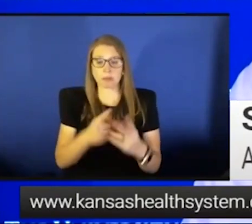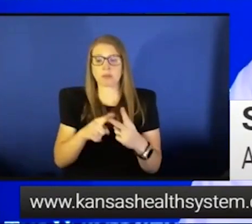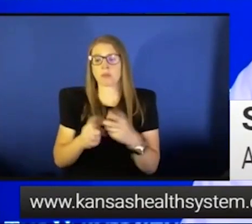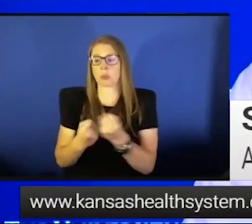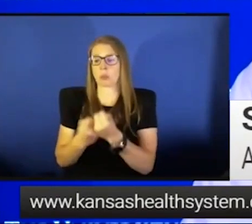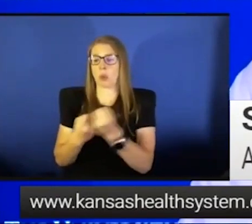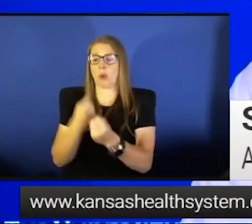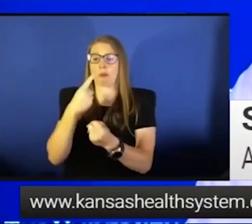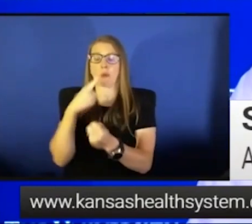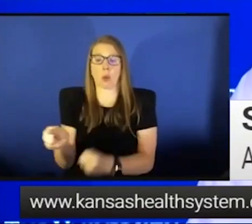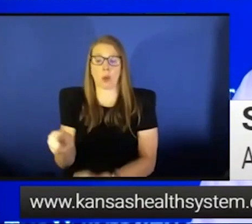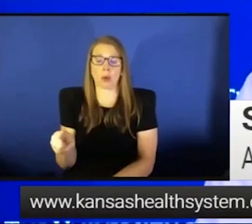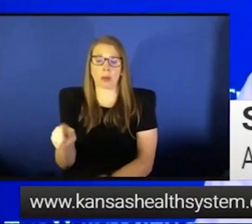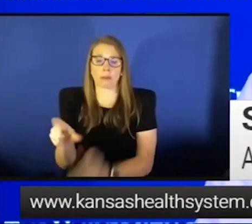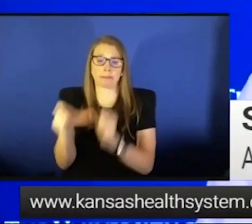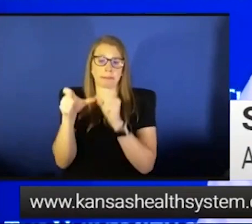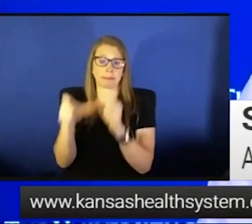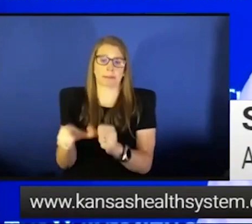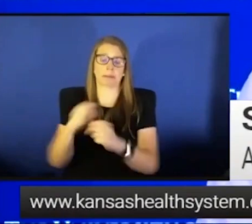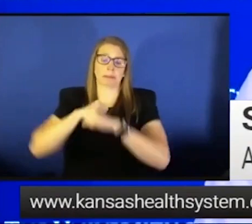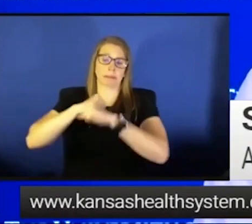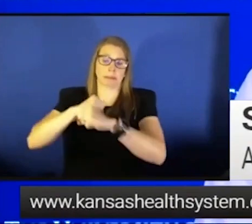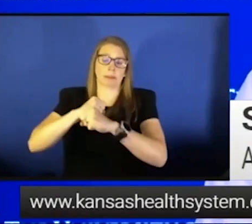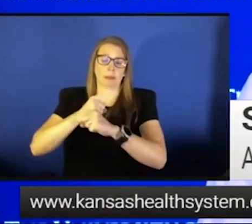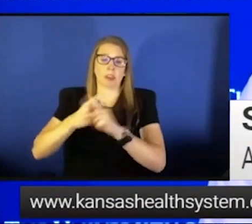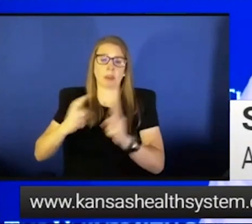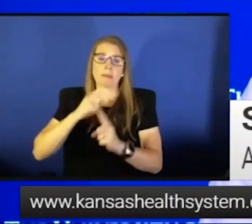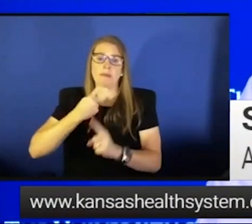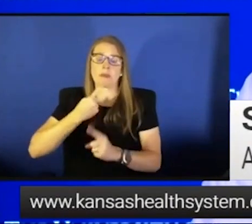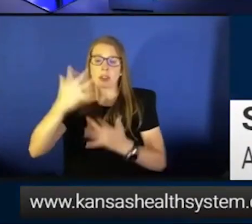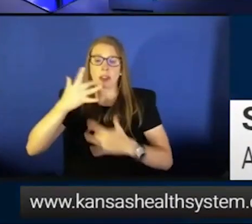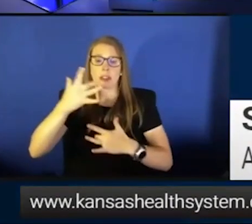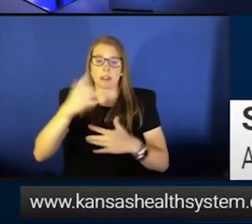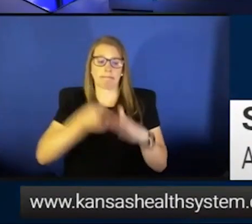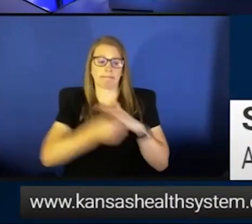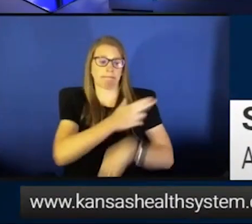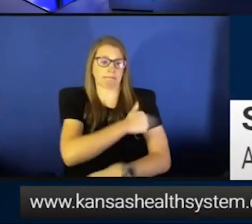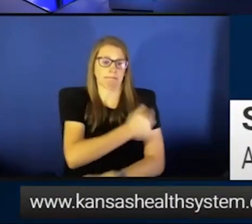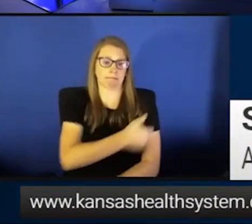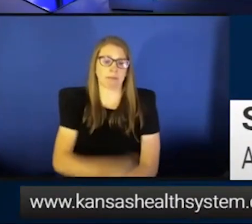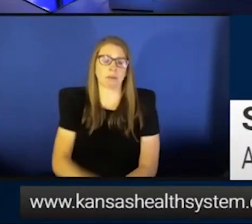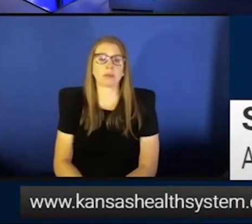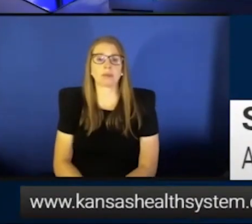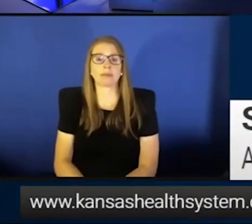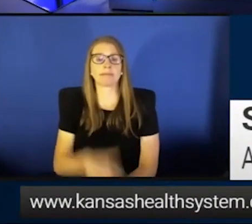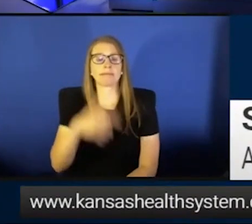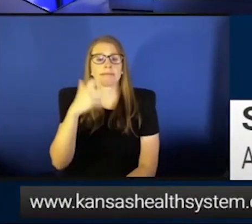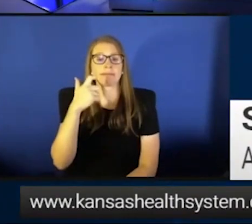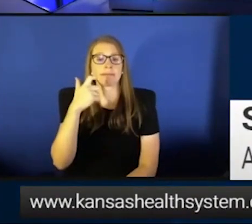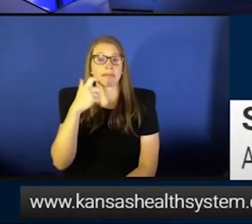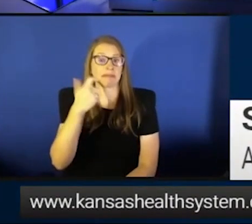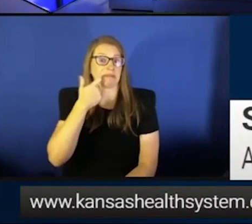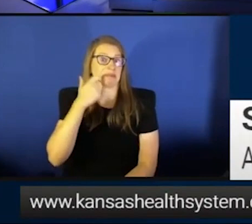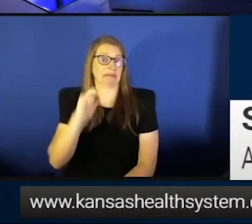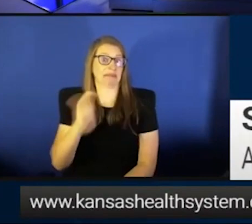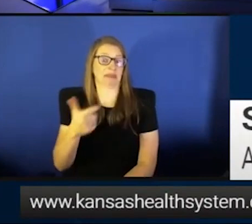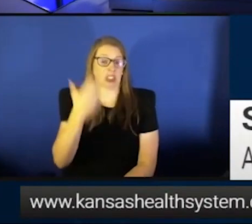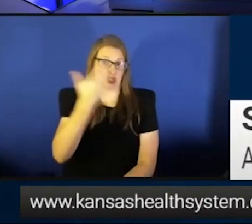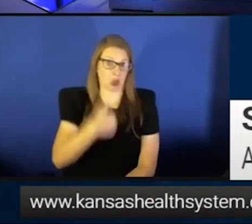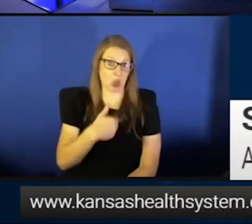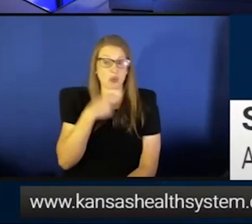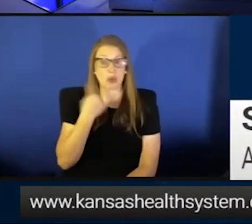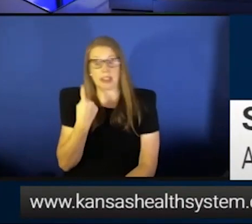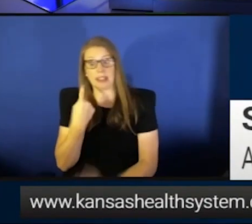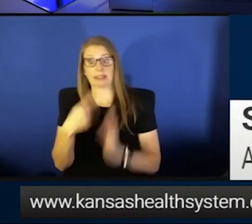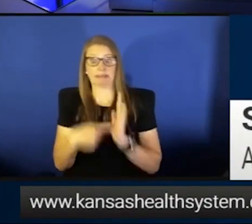for continued protection against severe disease and hospitalization. Well, if you're just joining us this morning, we're talking about strokes, the risks, signs,